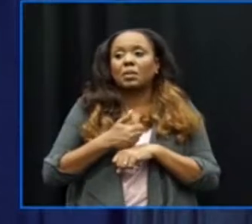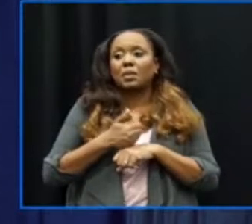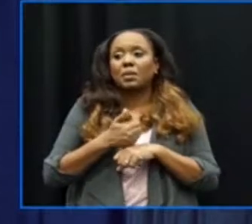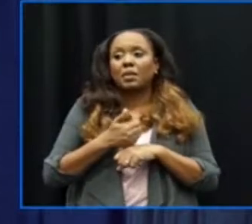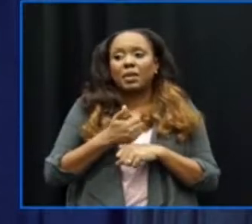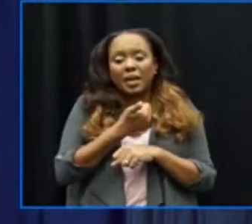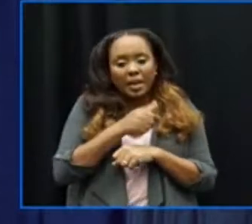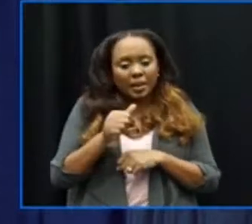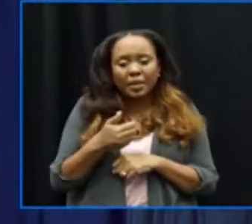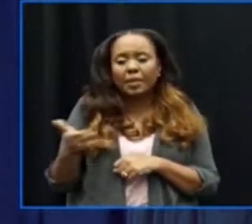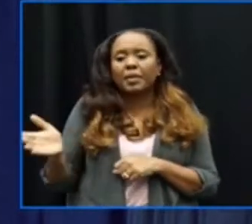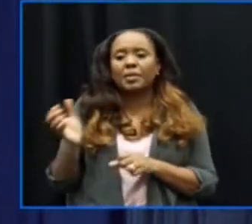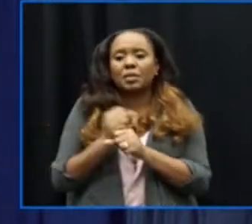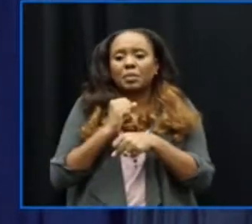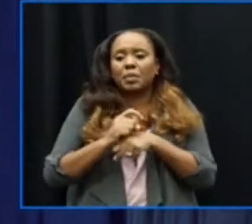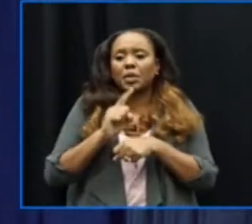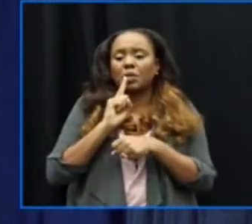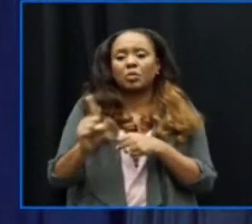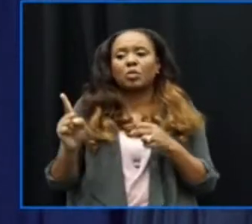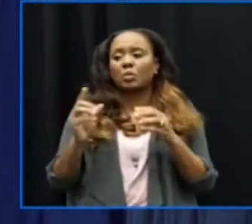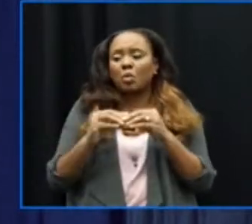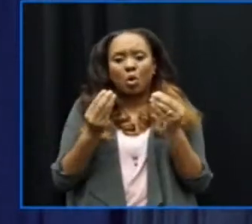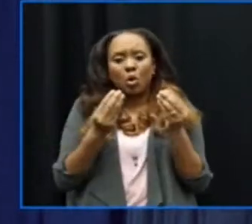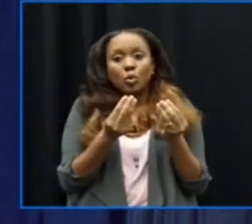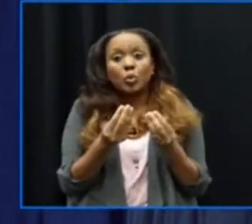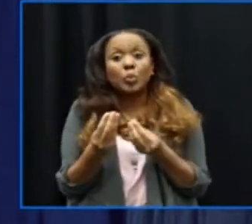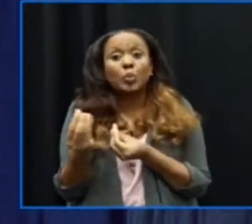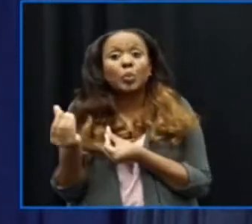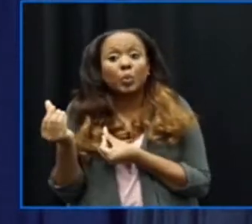easier. And of course, we're going to be looking at